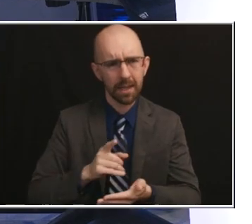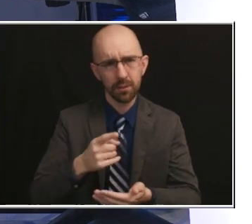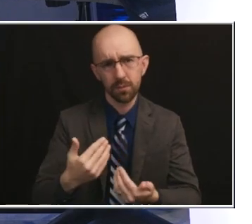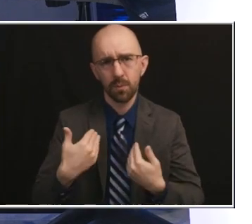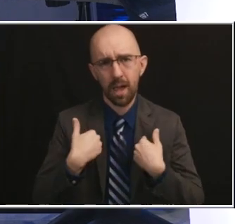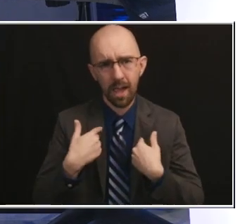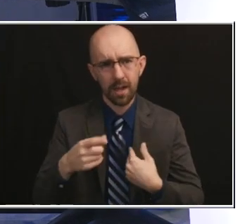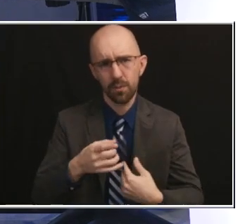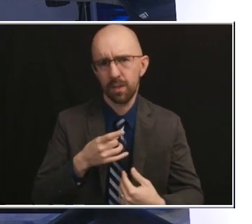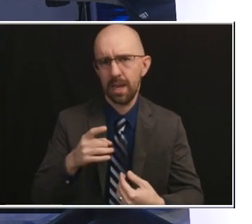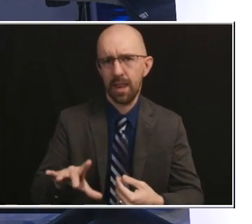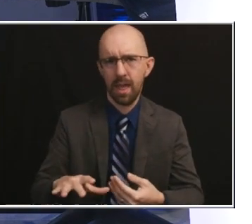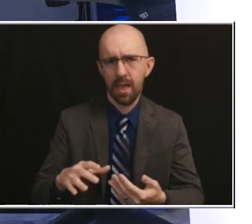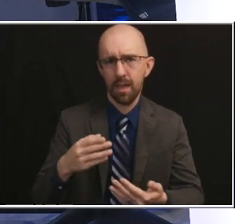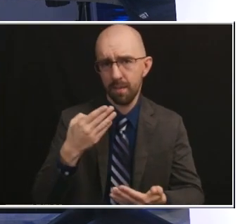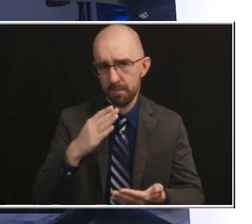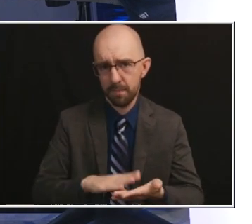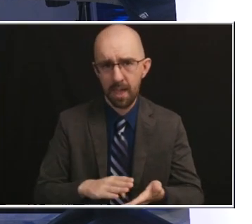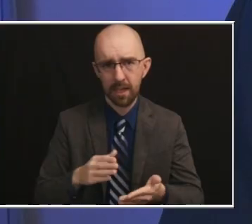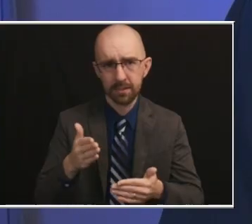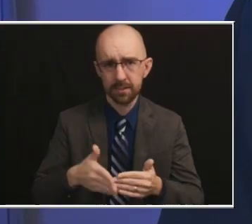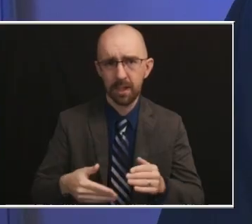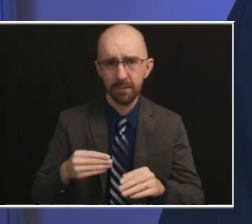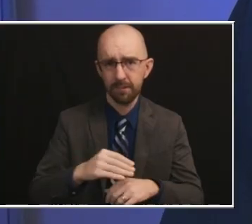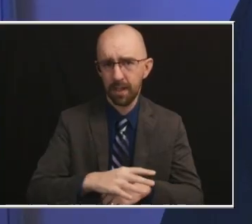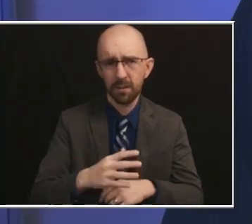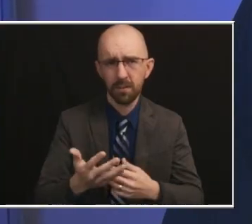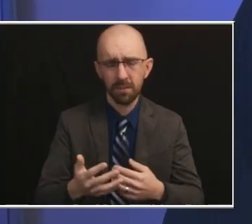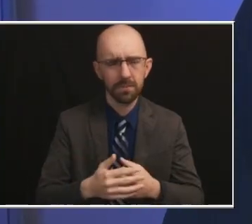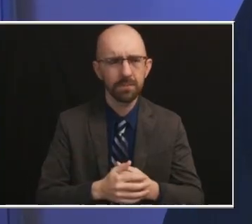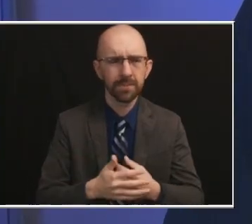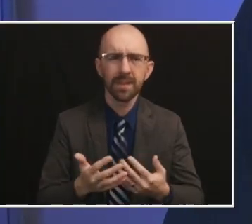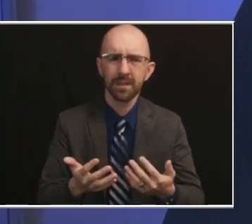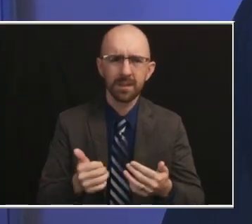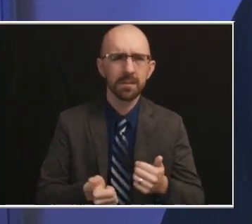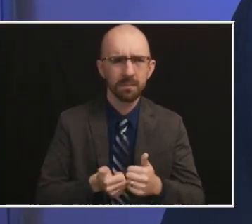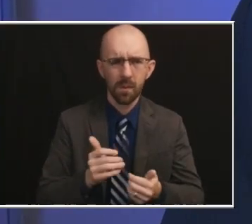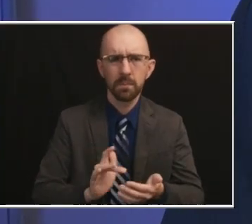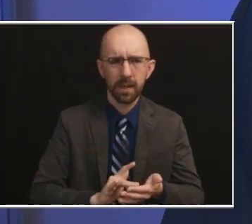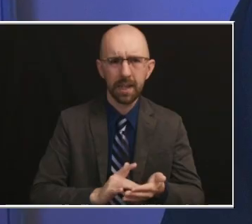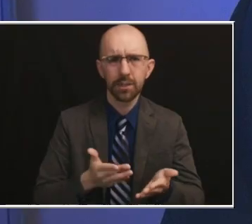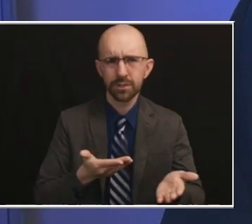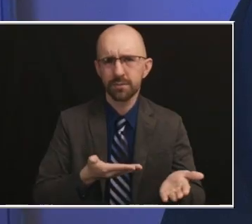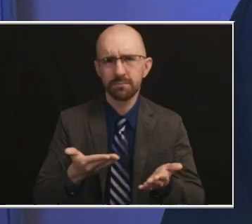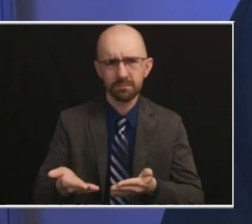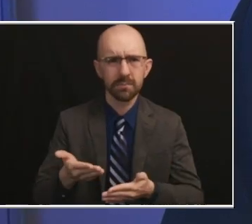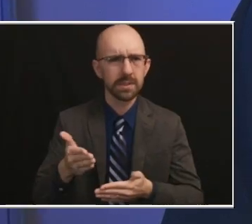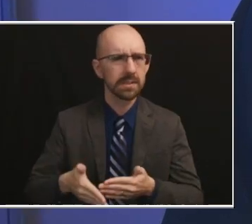like? Were there bad side effects? Most medications carry side effects.